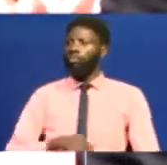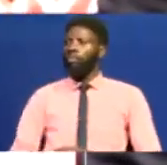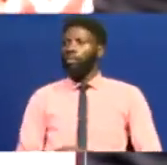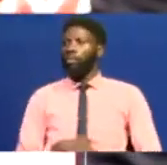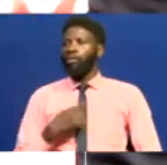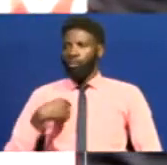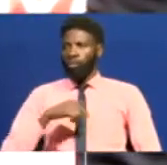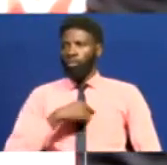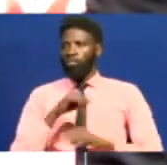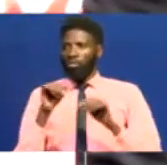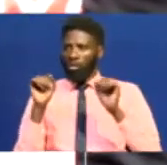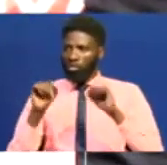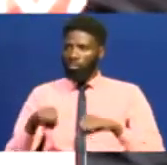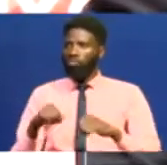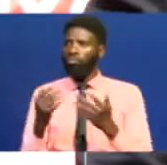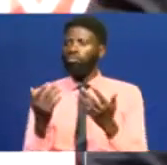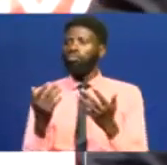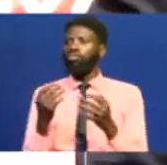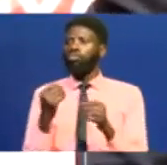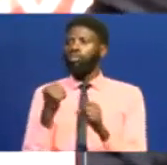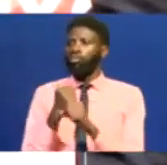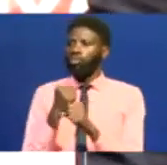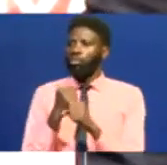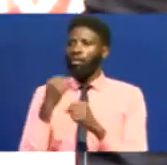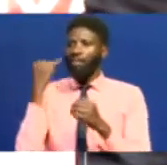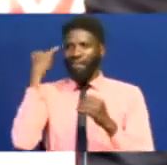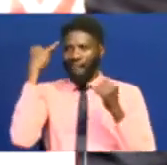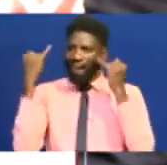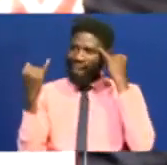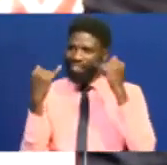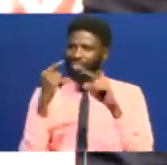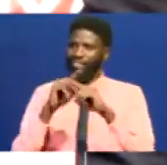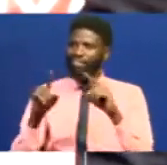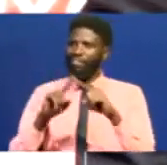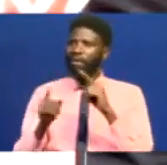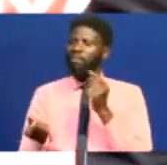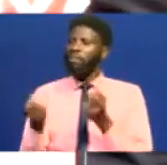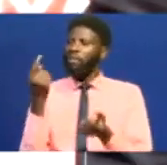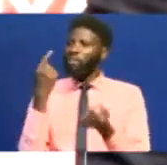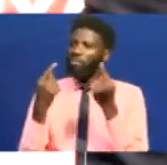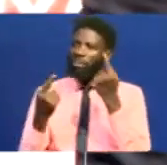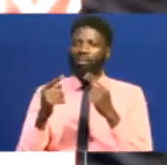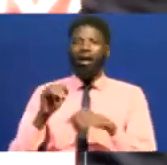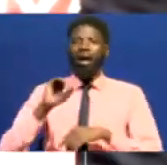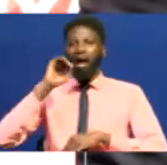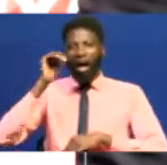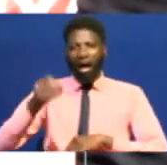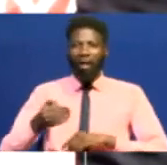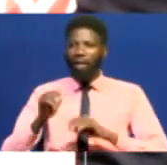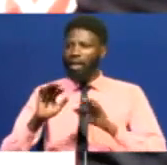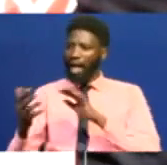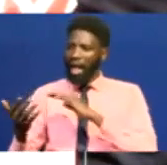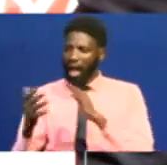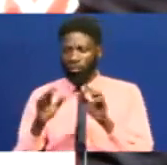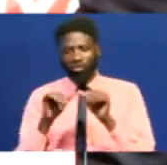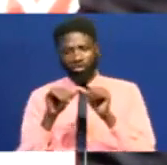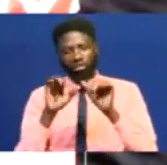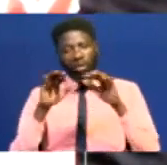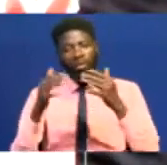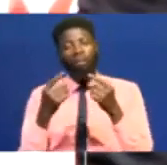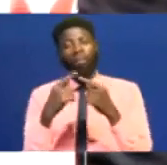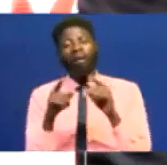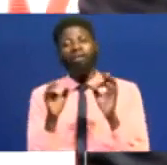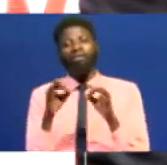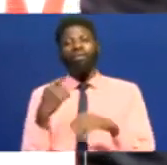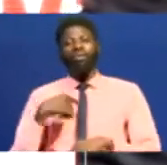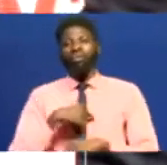We can be bringing all these ideas about urbanization, sustainability, and if we don't